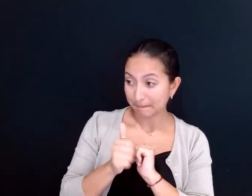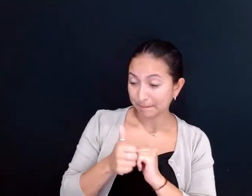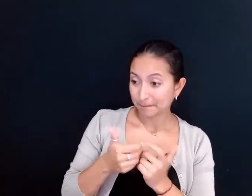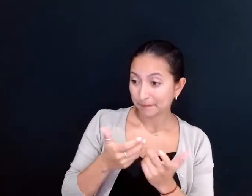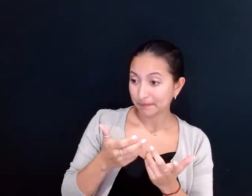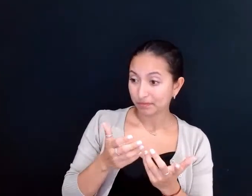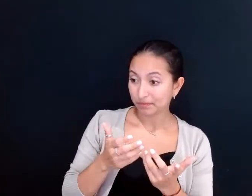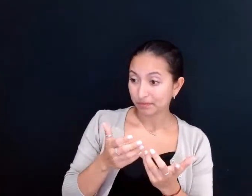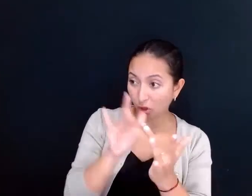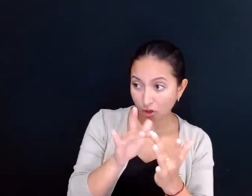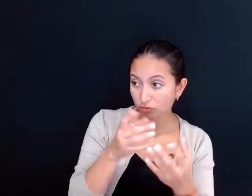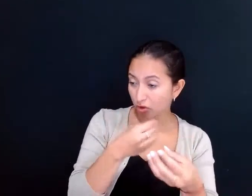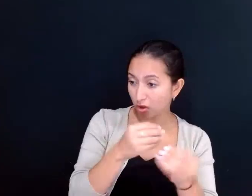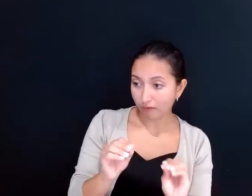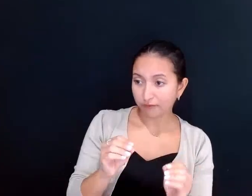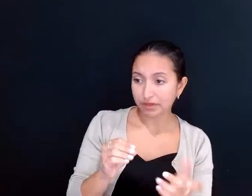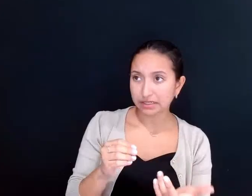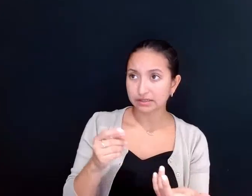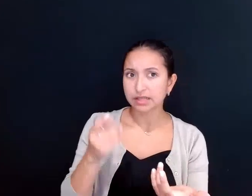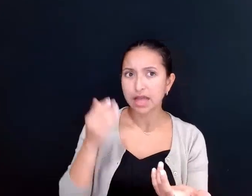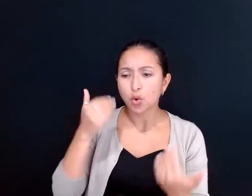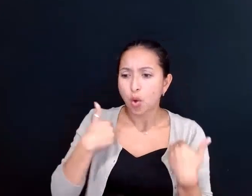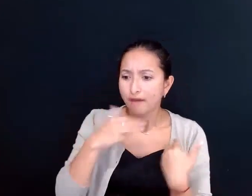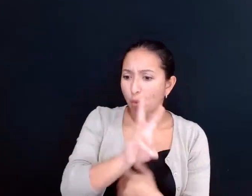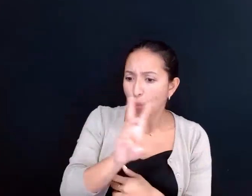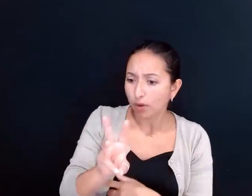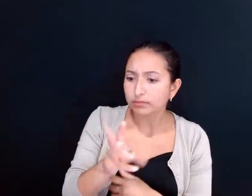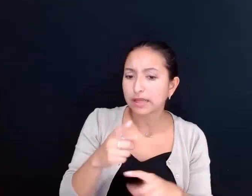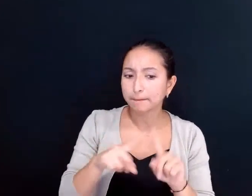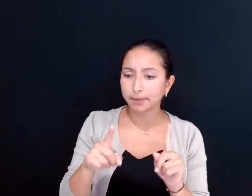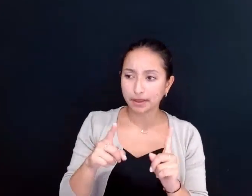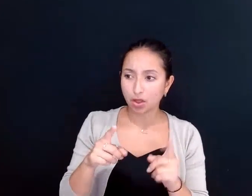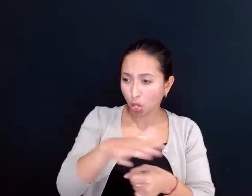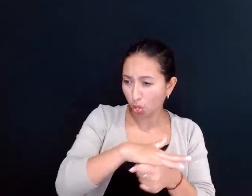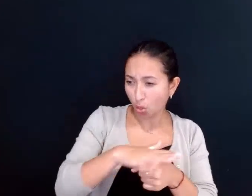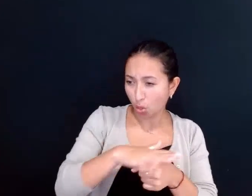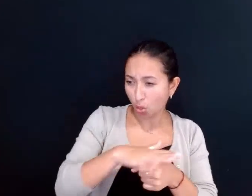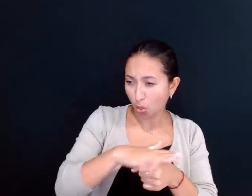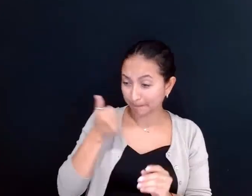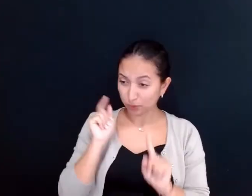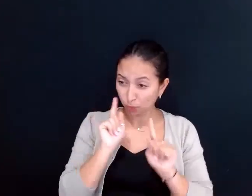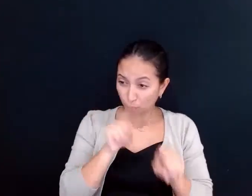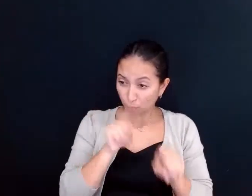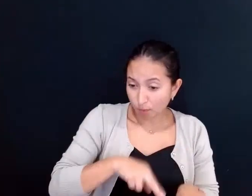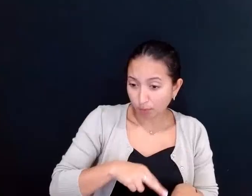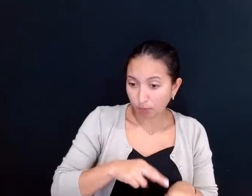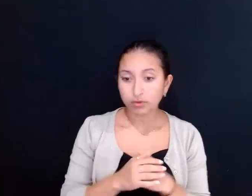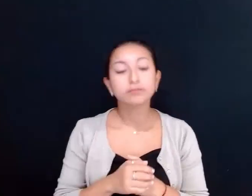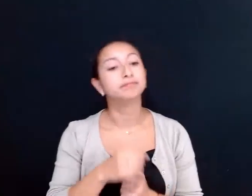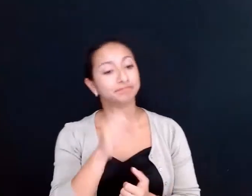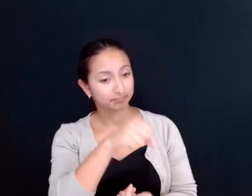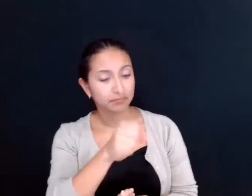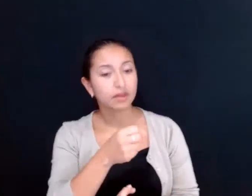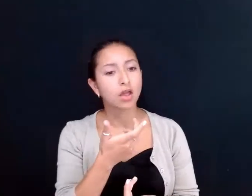multiple websites. What is it? Just like their local office is probably the best bet to go? The local office, I would recommend you build